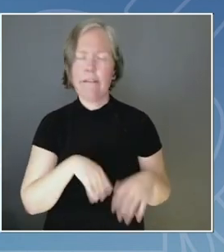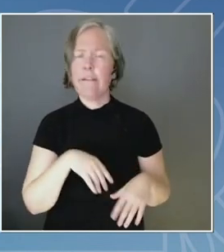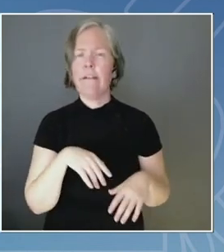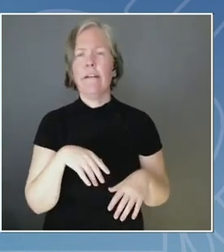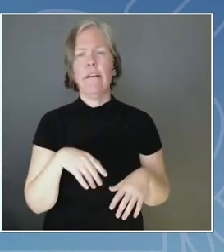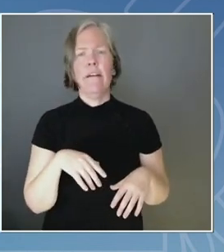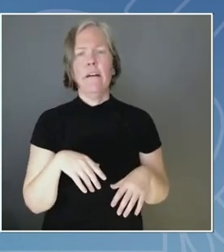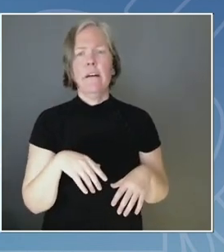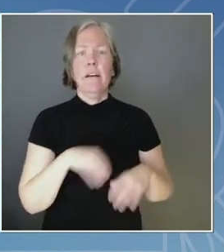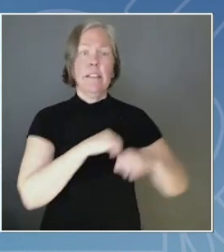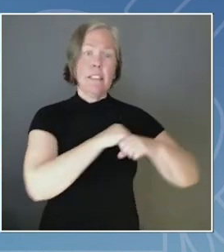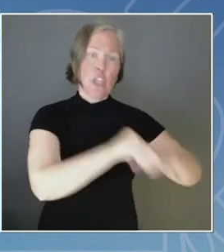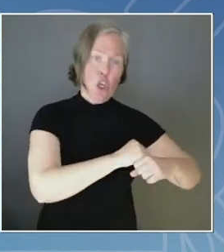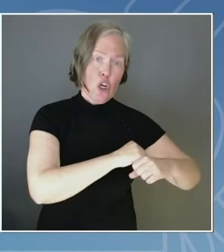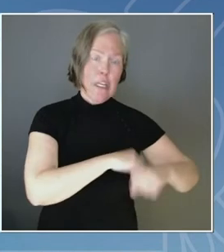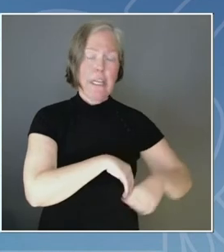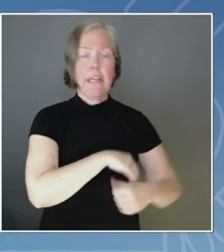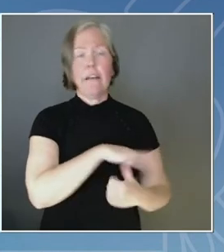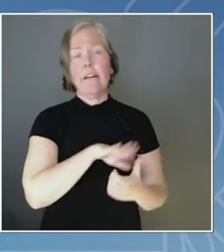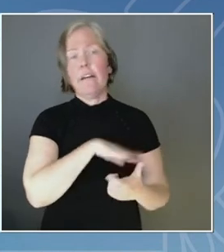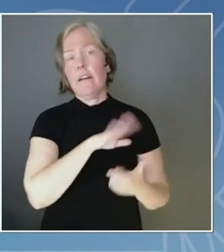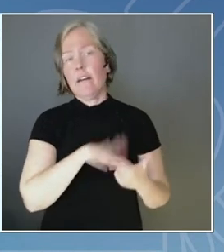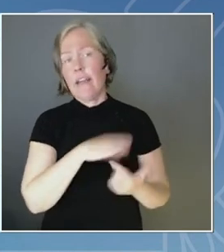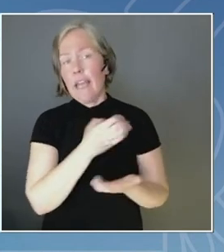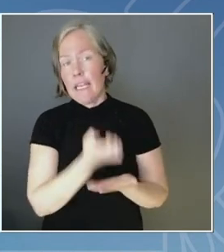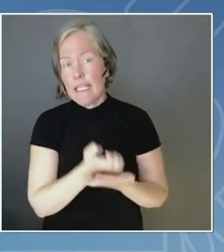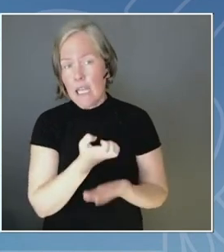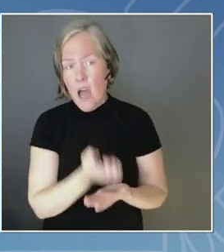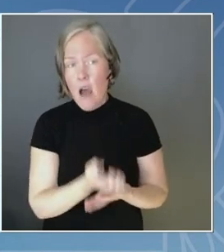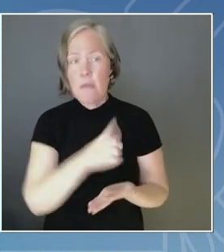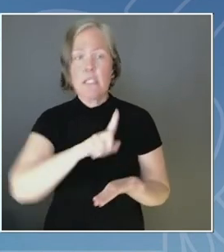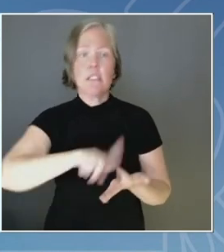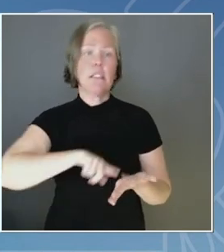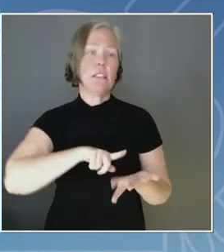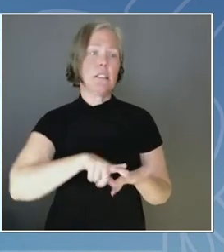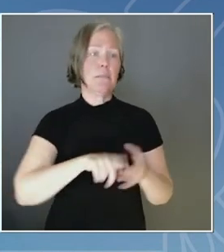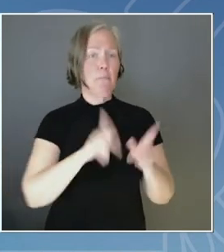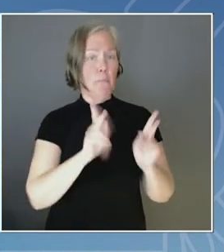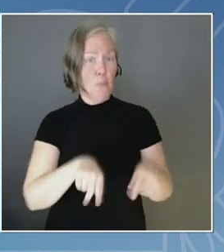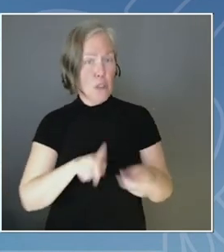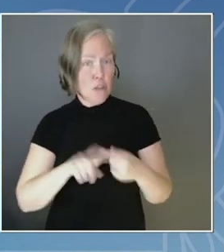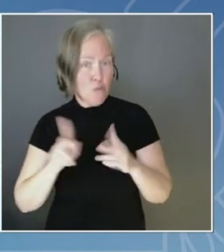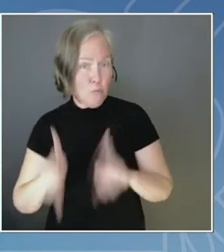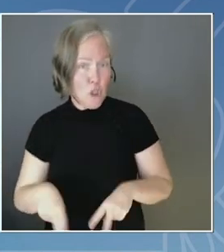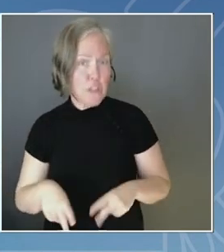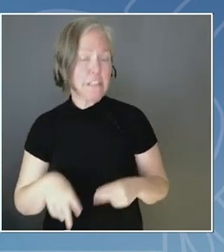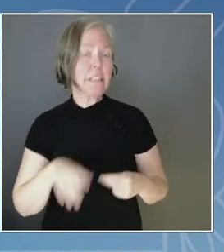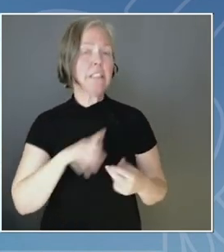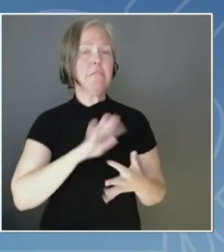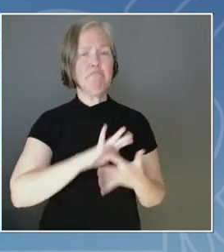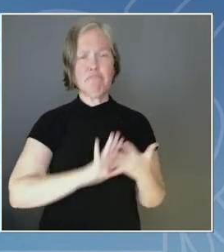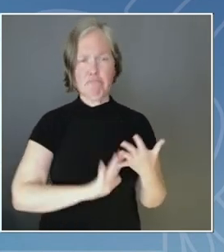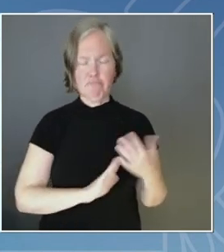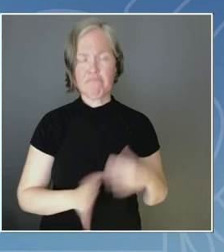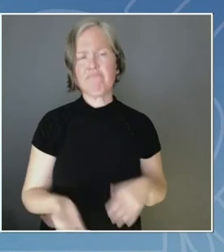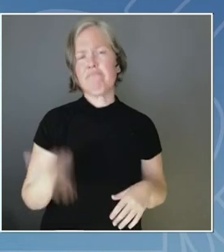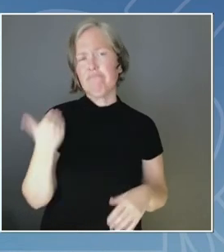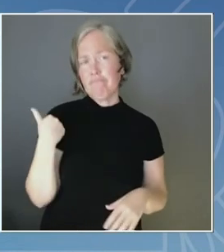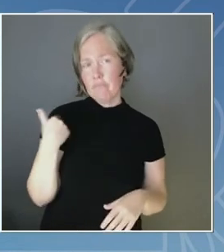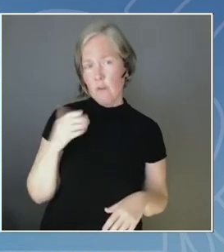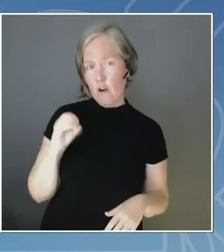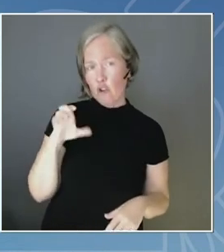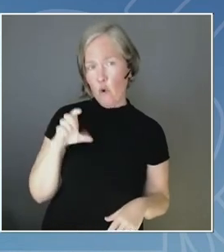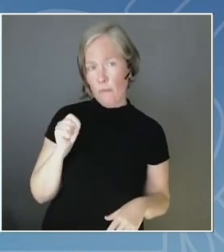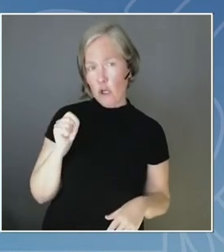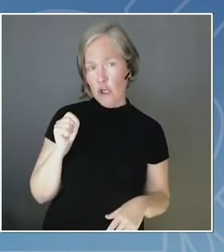defense, security, to economic, as well as people to people. Last October, when